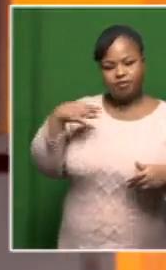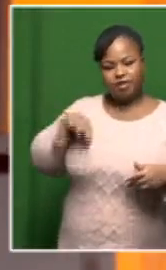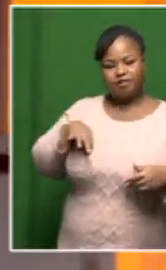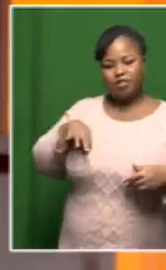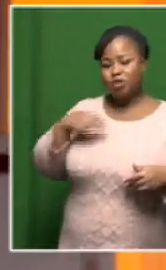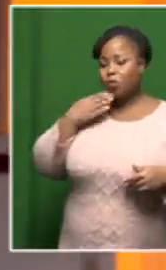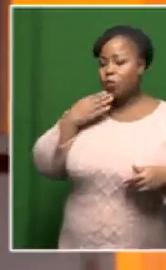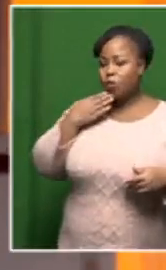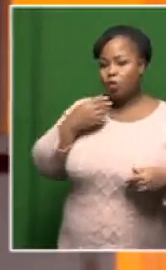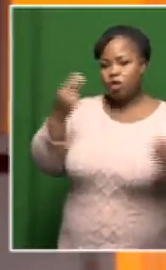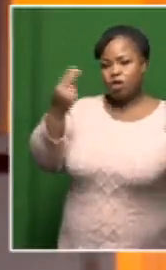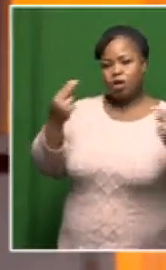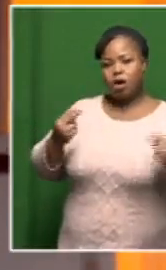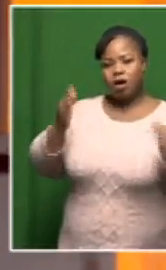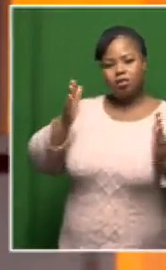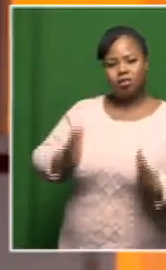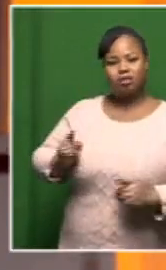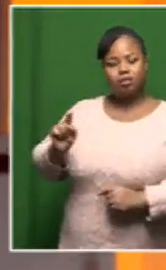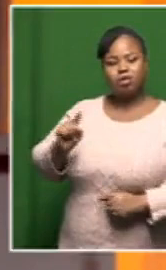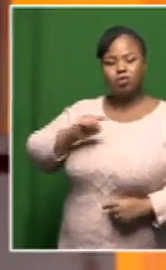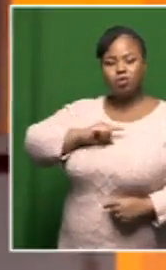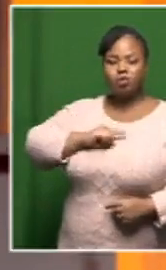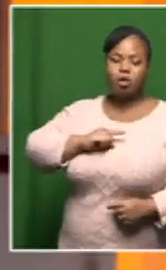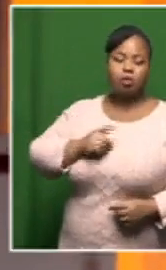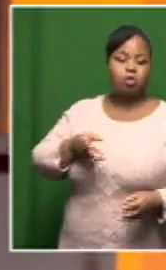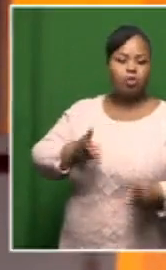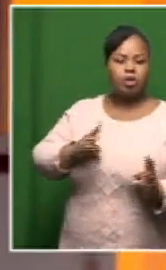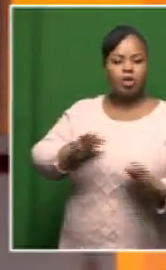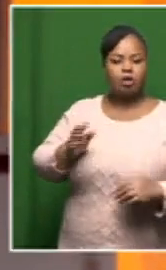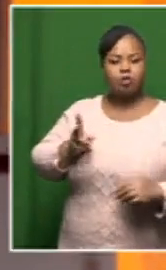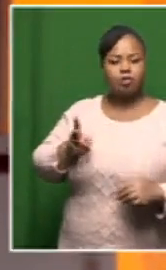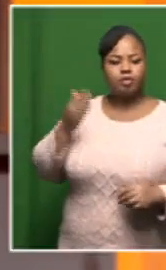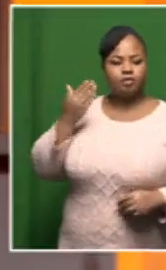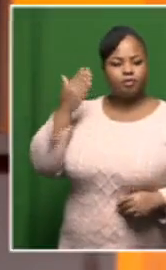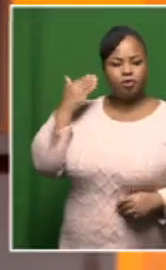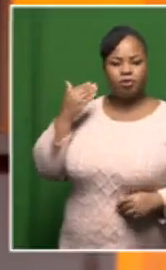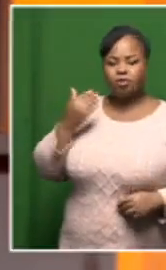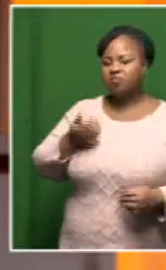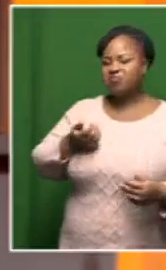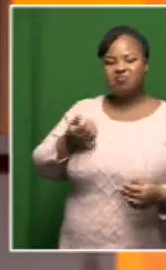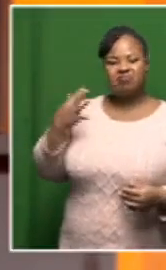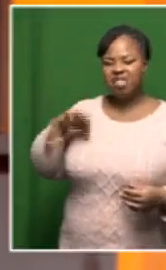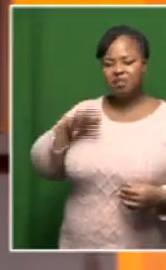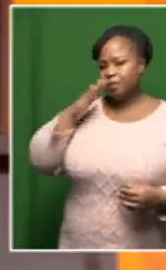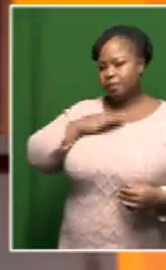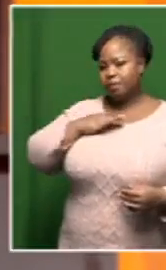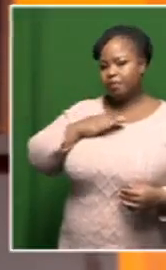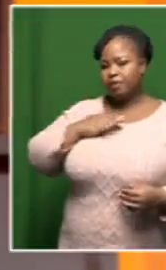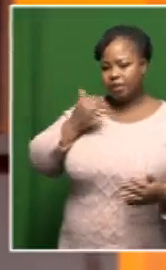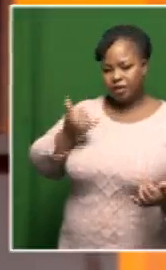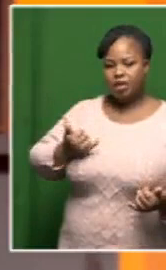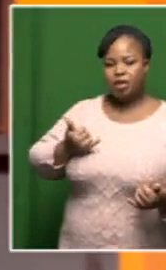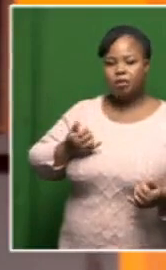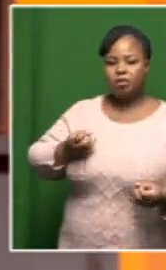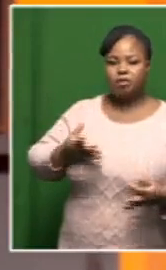the artist in terms of, because of primarily the way it's normally done, the artists don't benefit. So